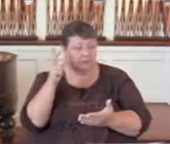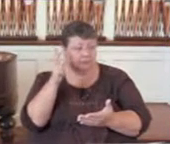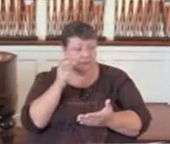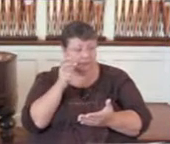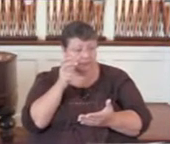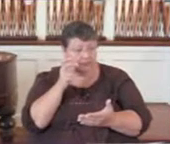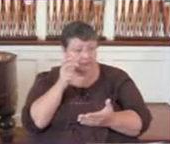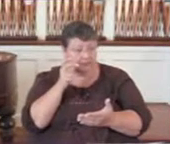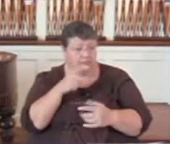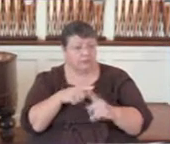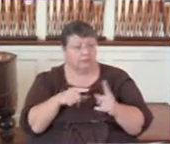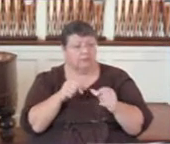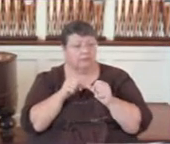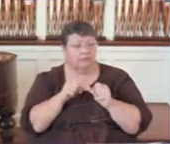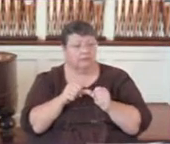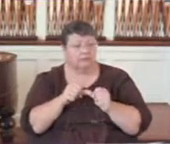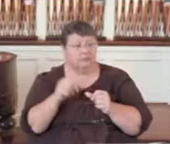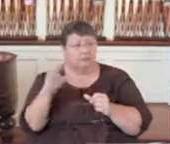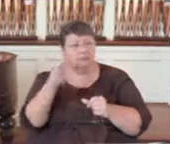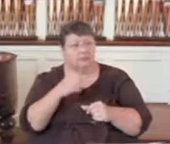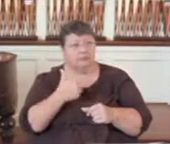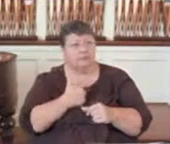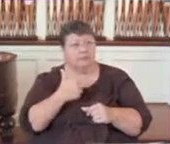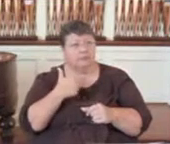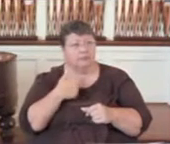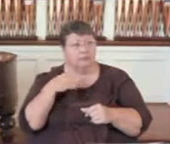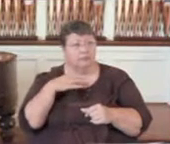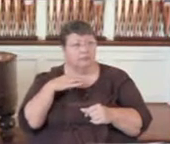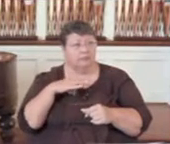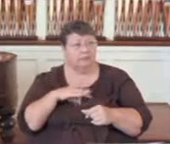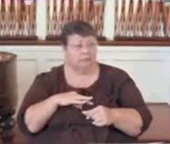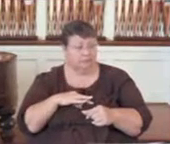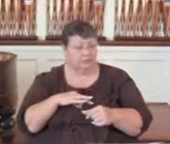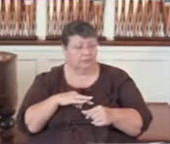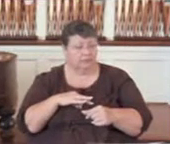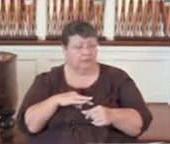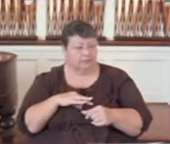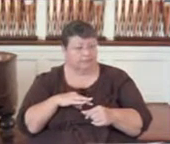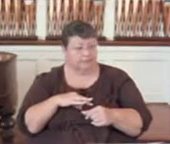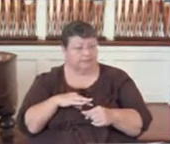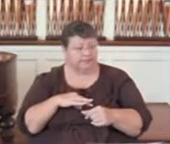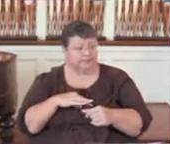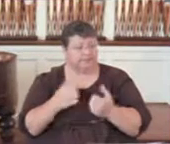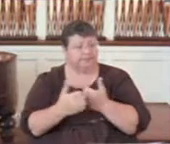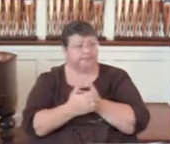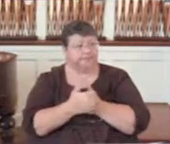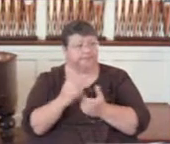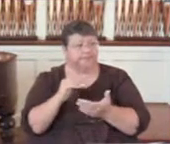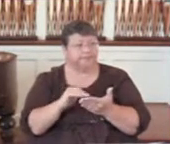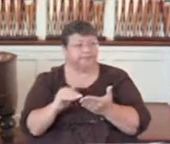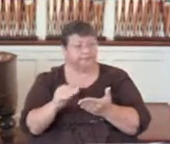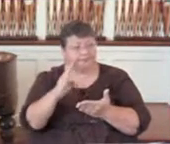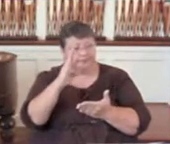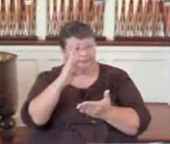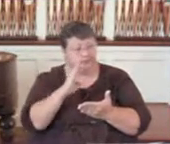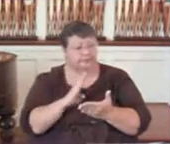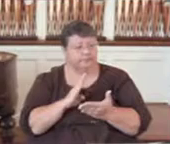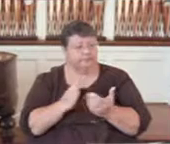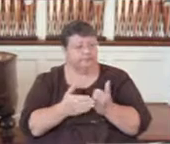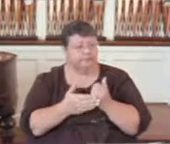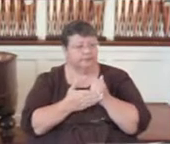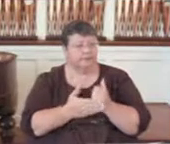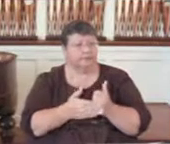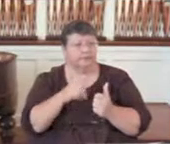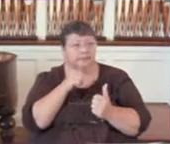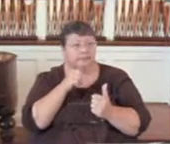listen, but constantly seek our own advantage. Loving and forgiving God, help